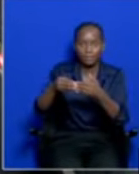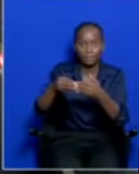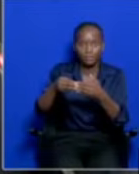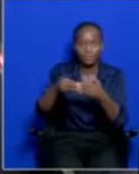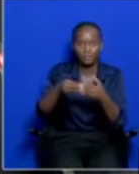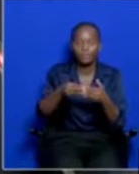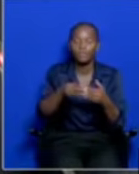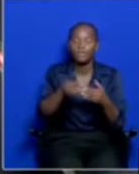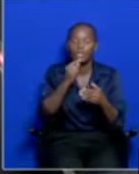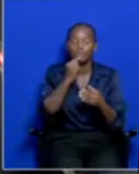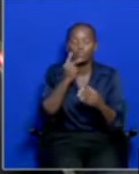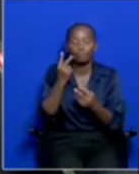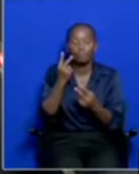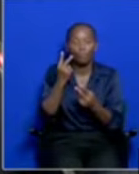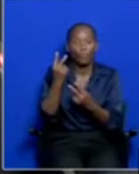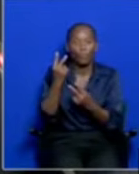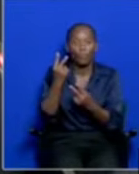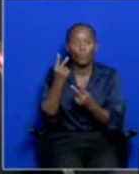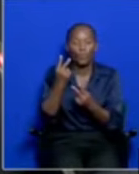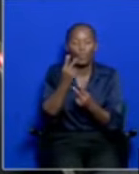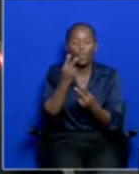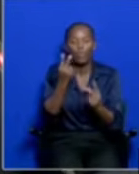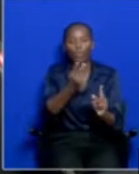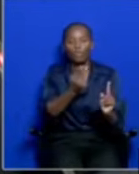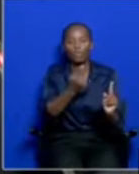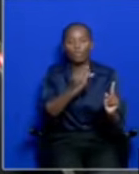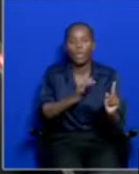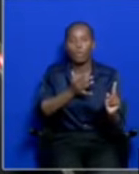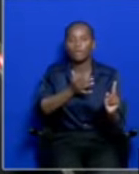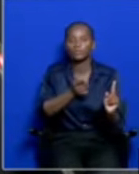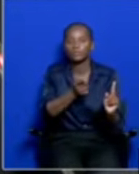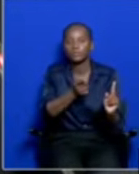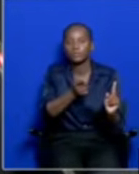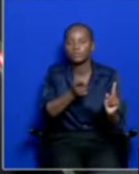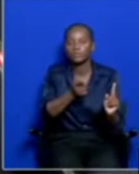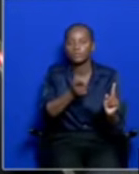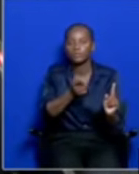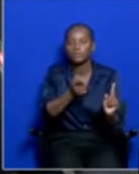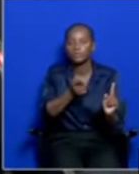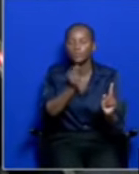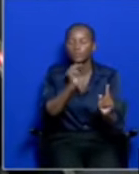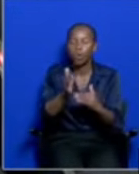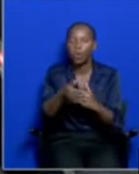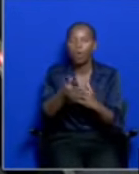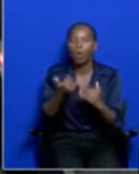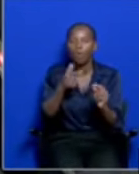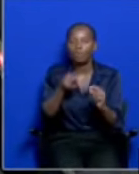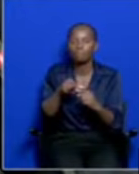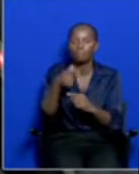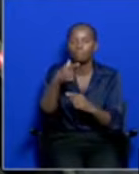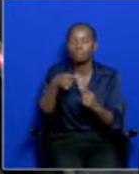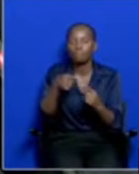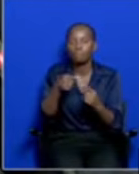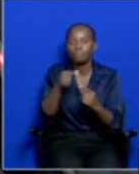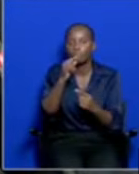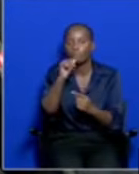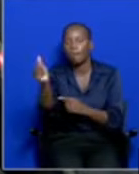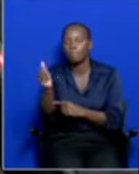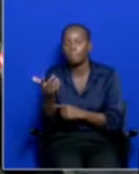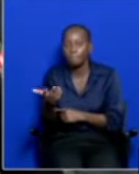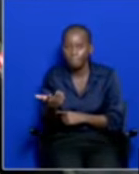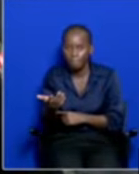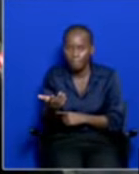they want to run away. The manner, their modus operandi, because the case was registered